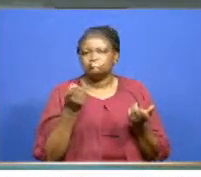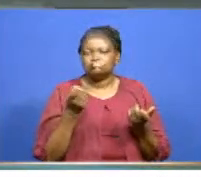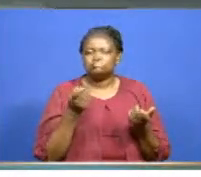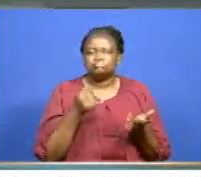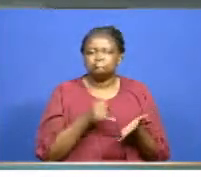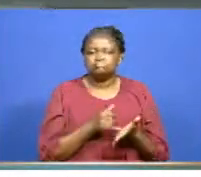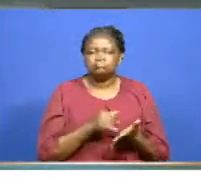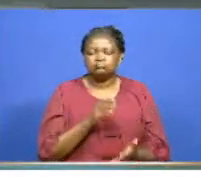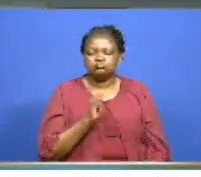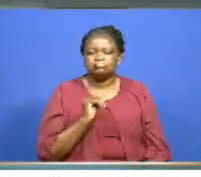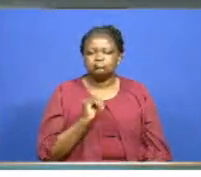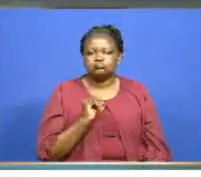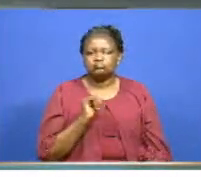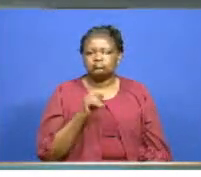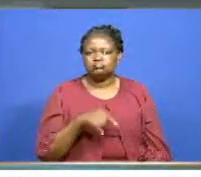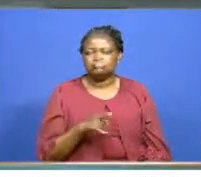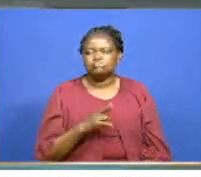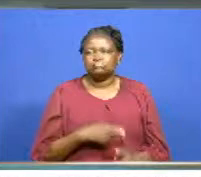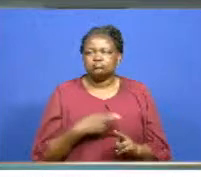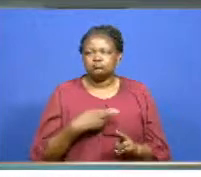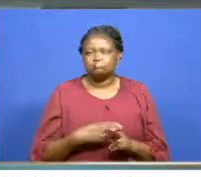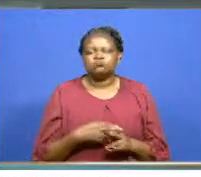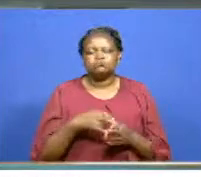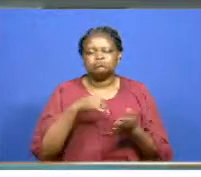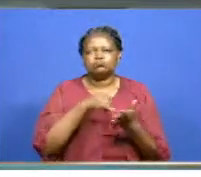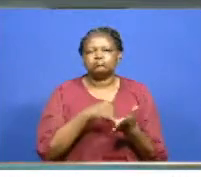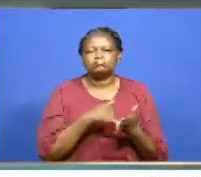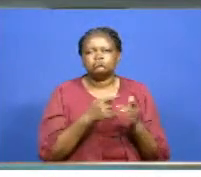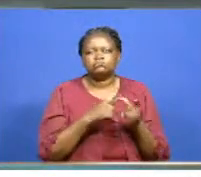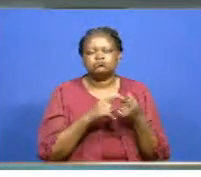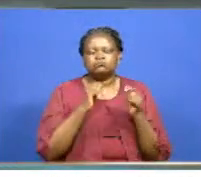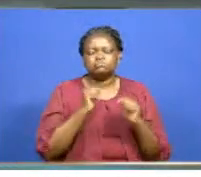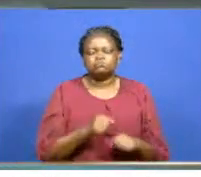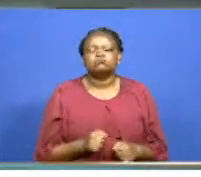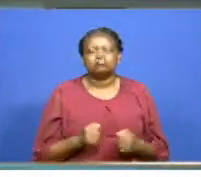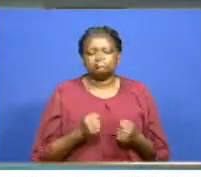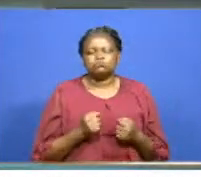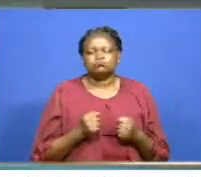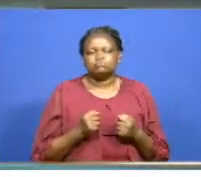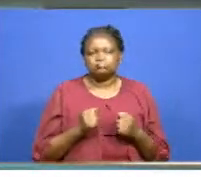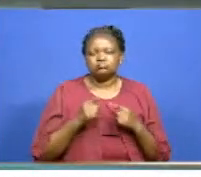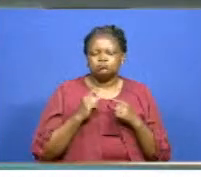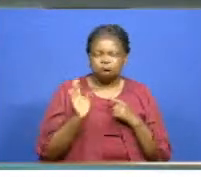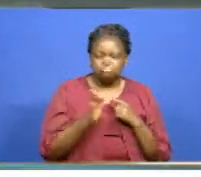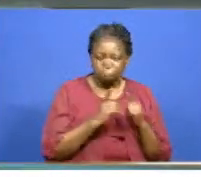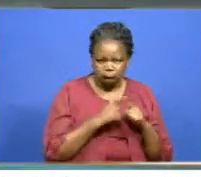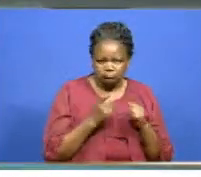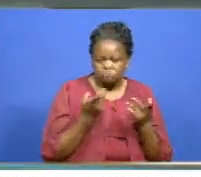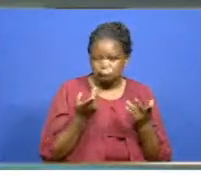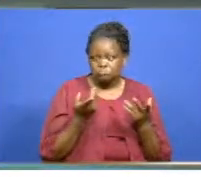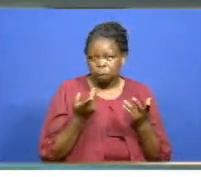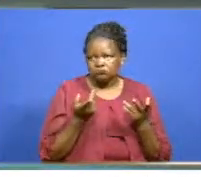in the BBI, their names will come out and they are able to sell themselves out. But then